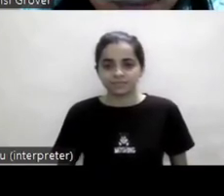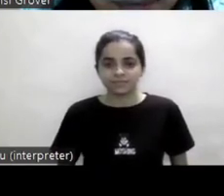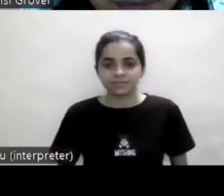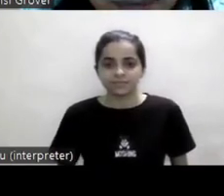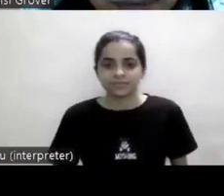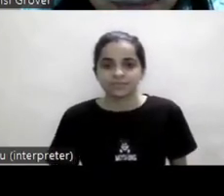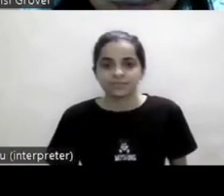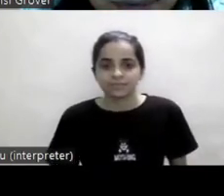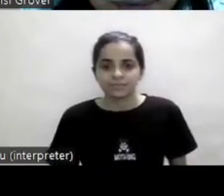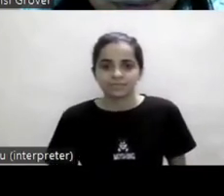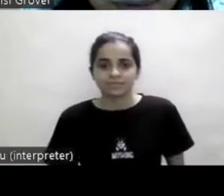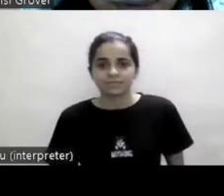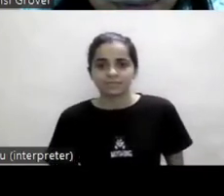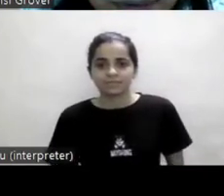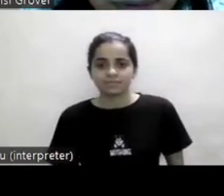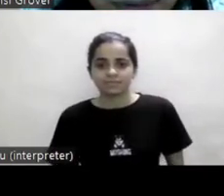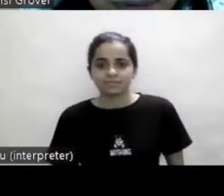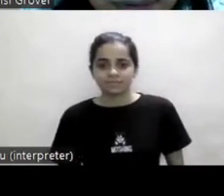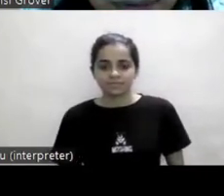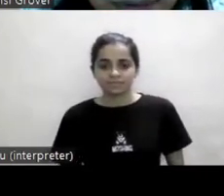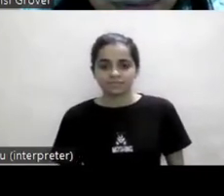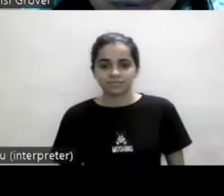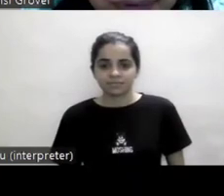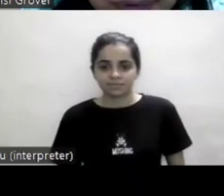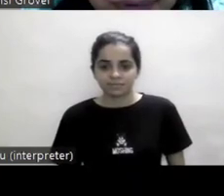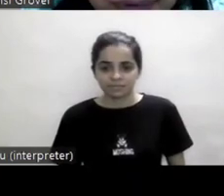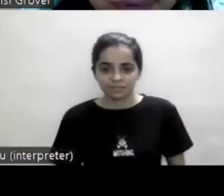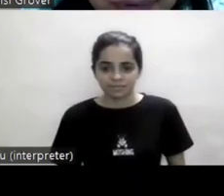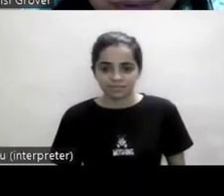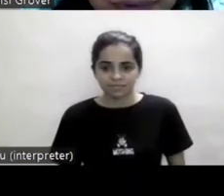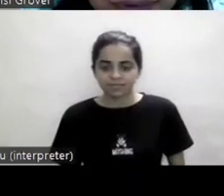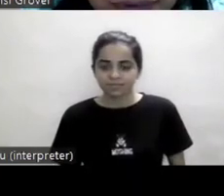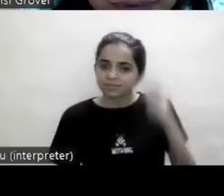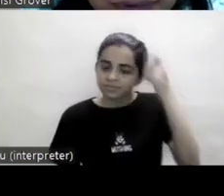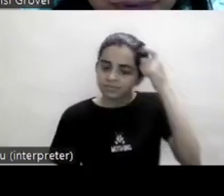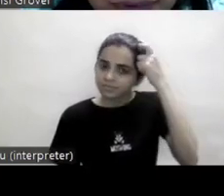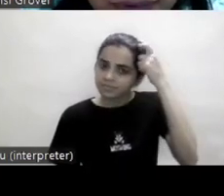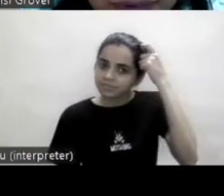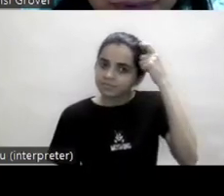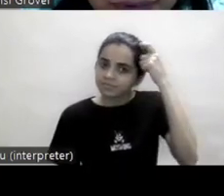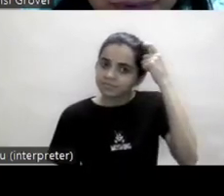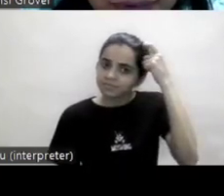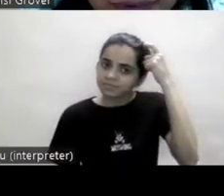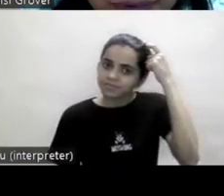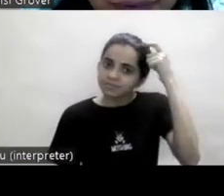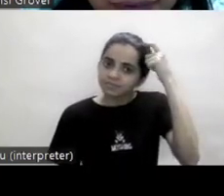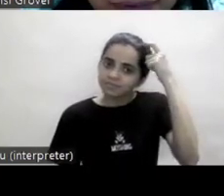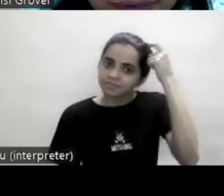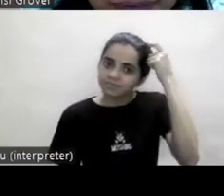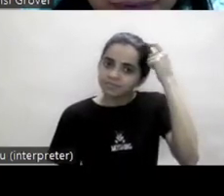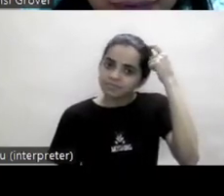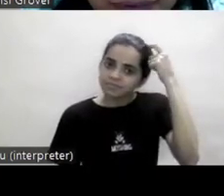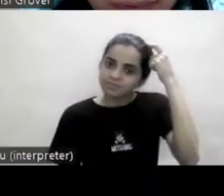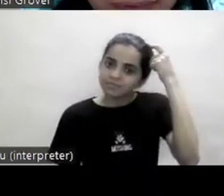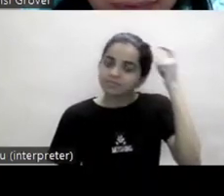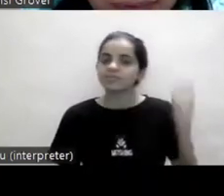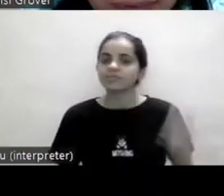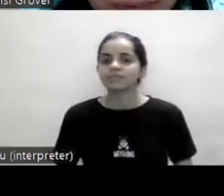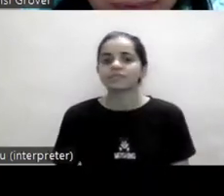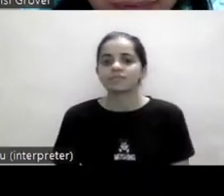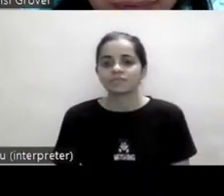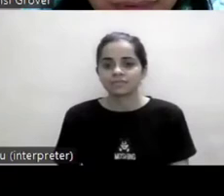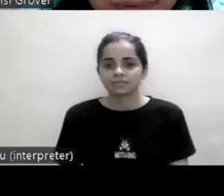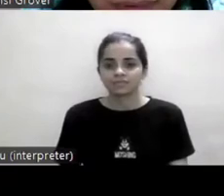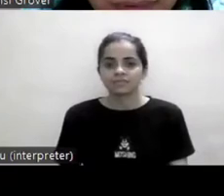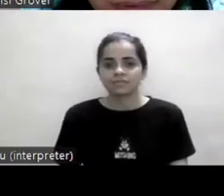Fried egg and spaghetti hoops. But you love fried eggs, Pablo. I love fried eggs too. Especially